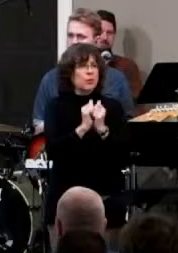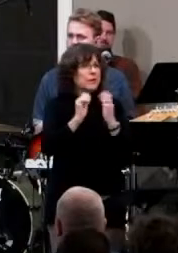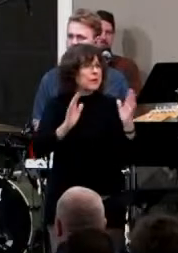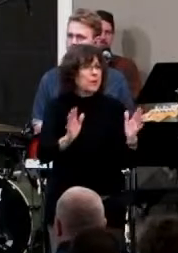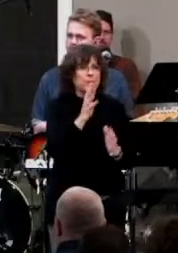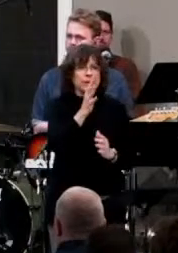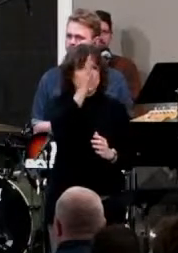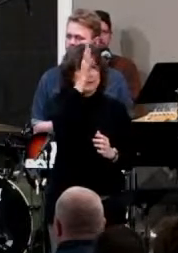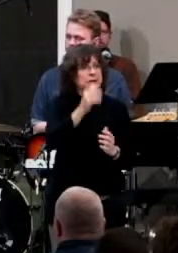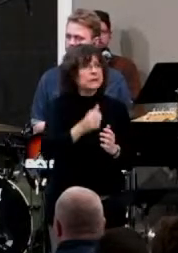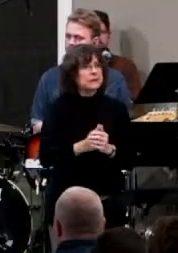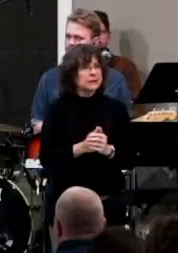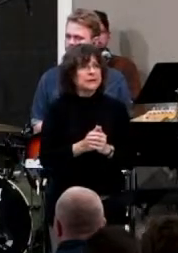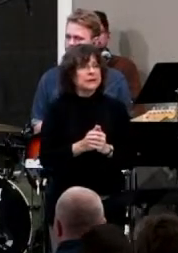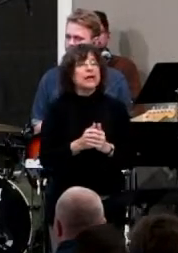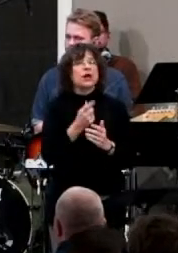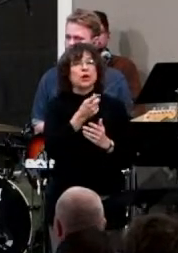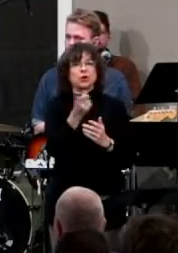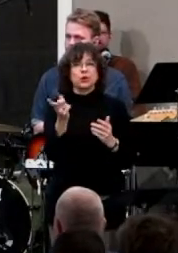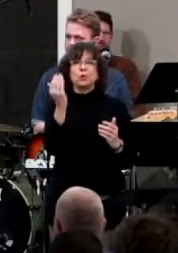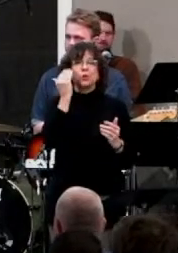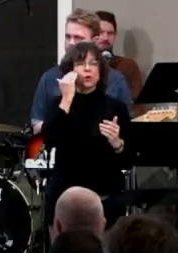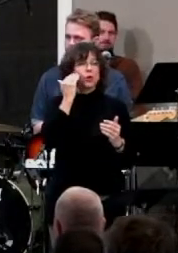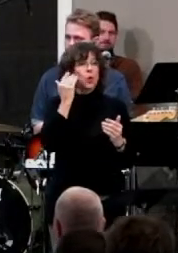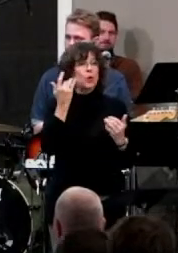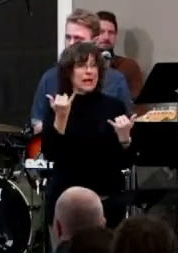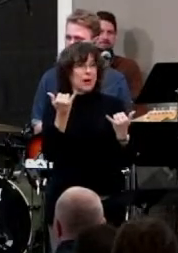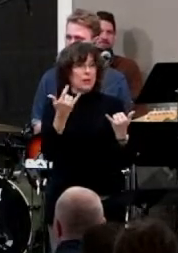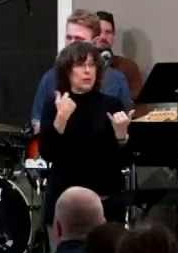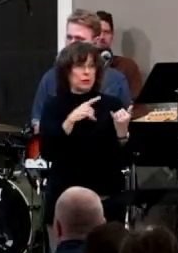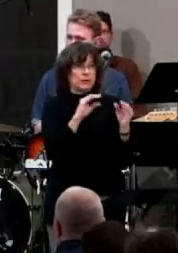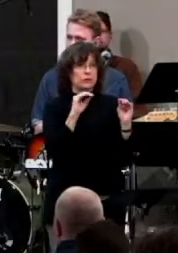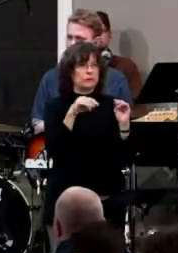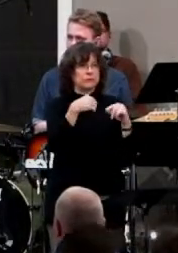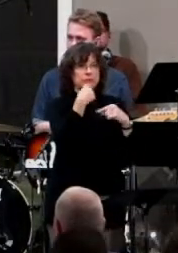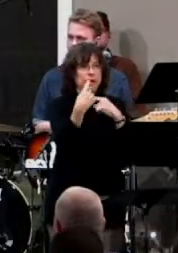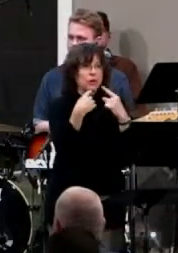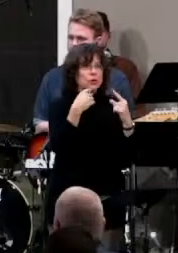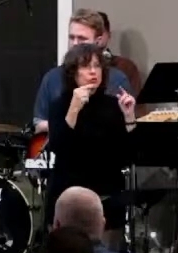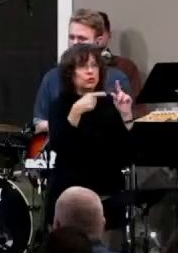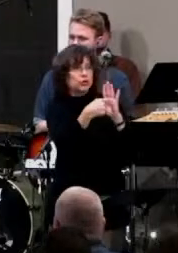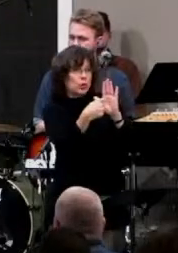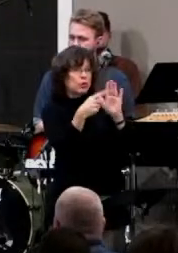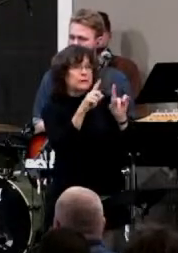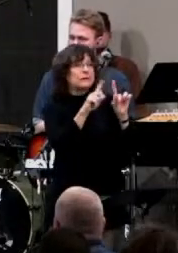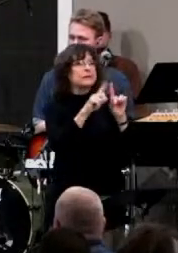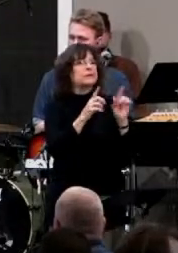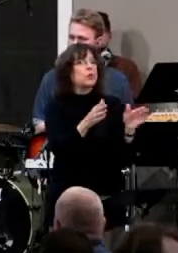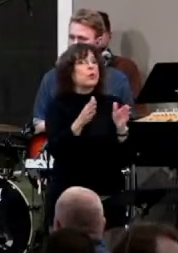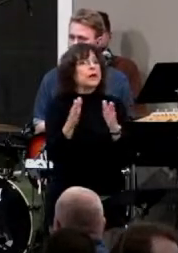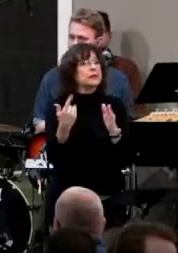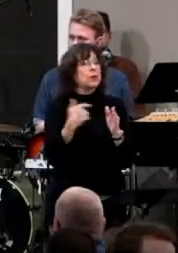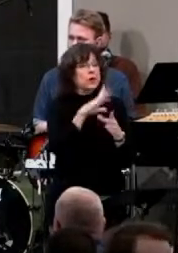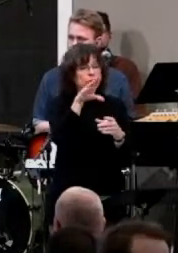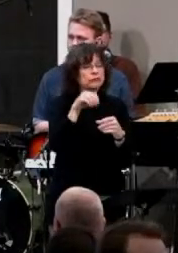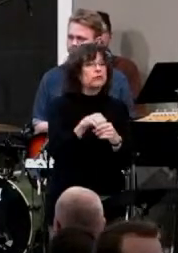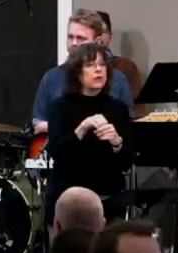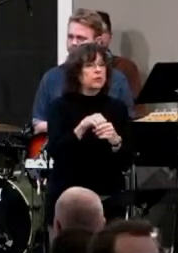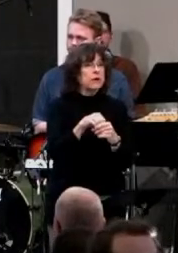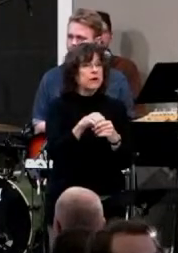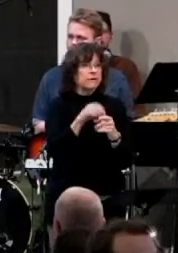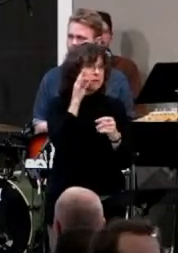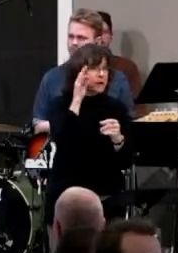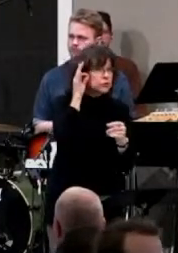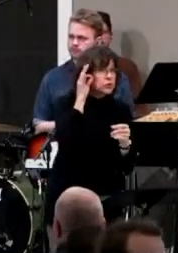hear a number of different ways that we're involved throughout the service, whether in foster care or adoption or international orphan care.